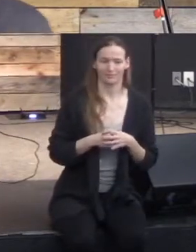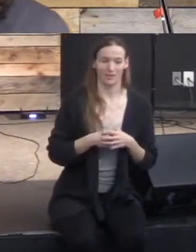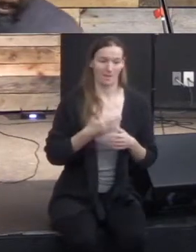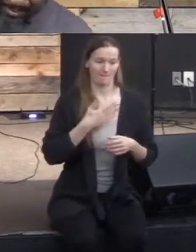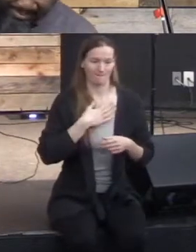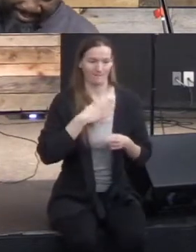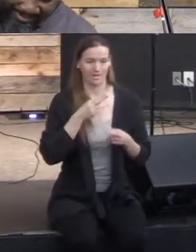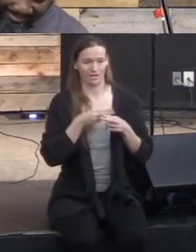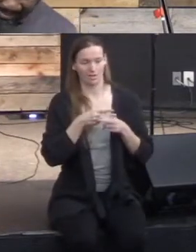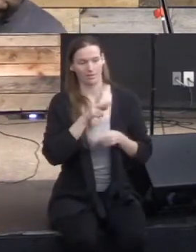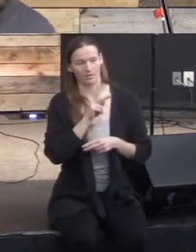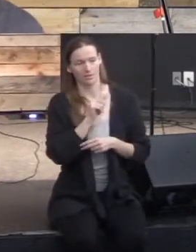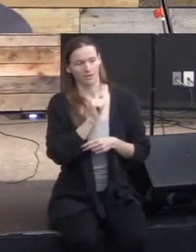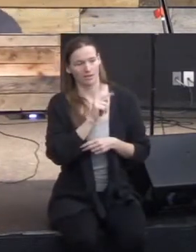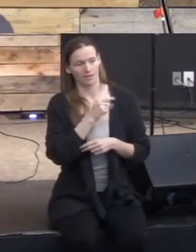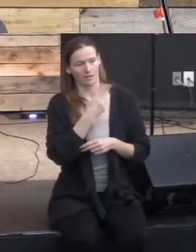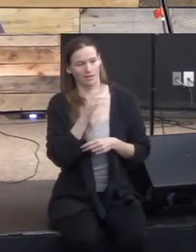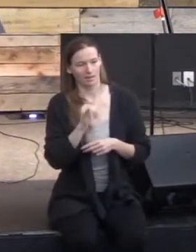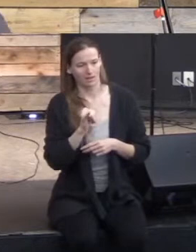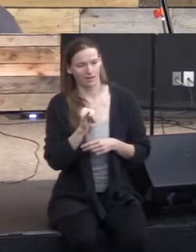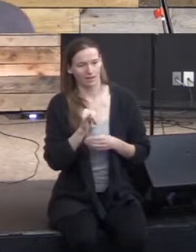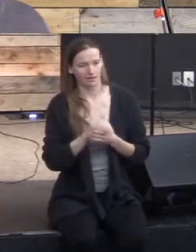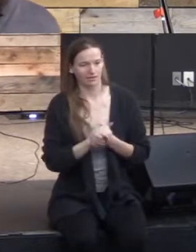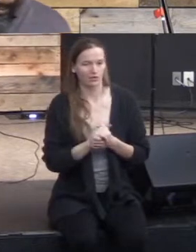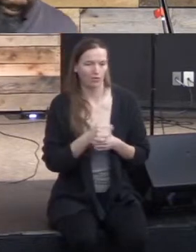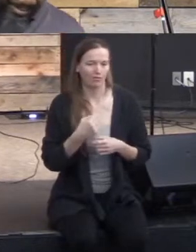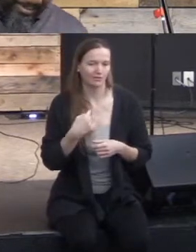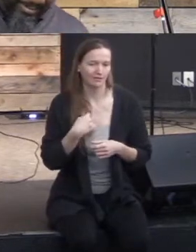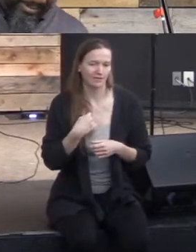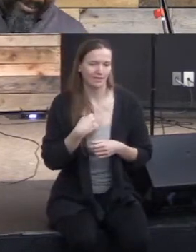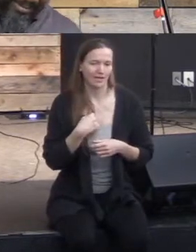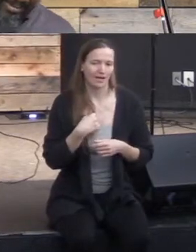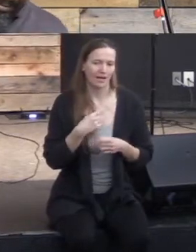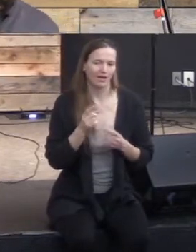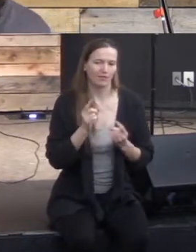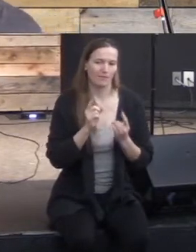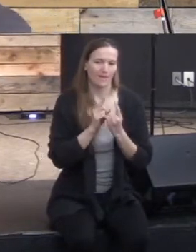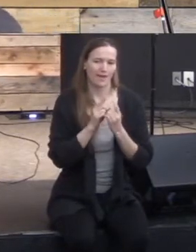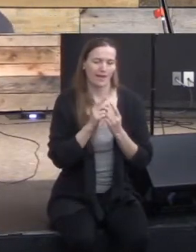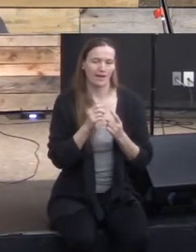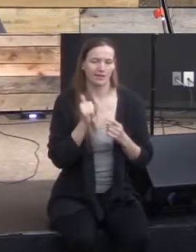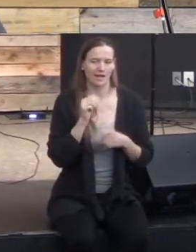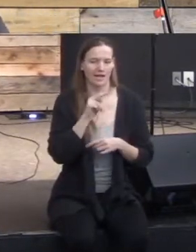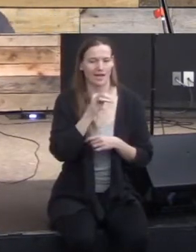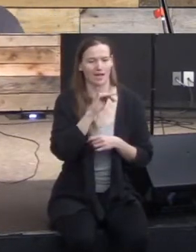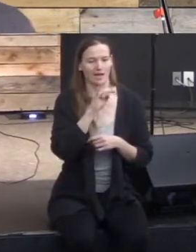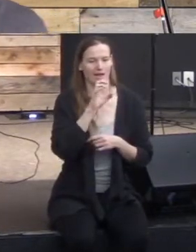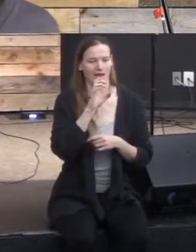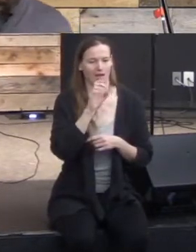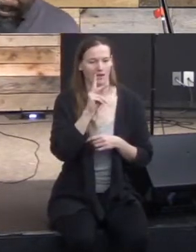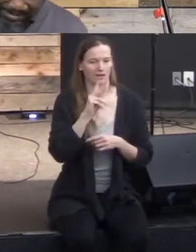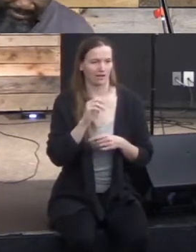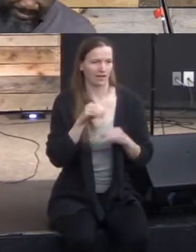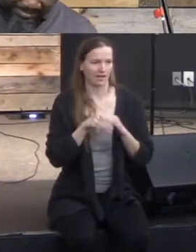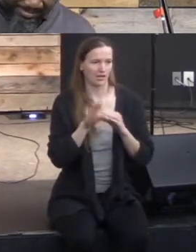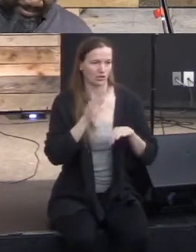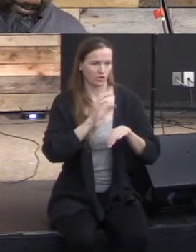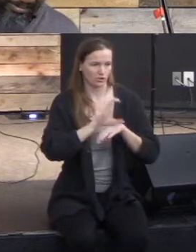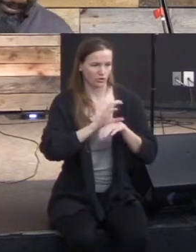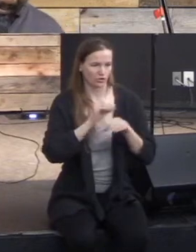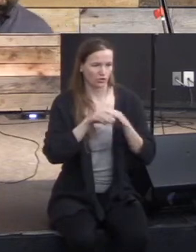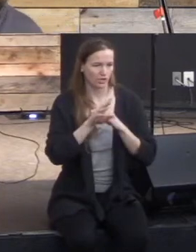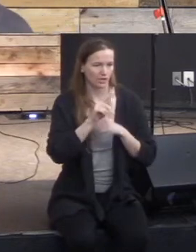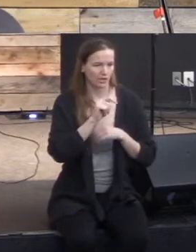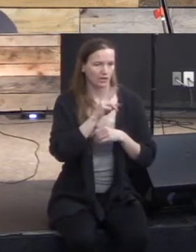My name is Kathy. I was met in the Tulsa church about 15 years ago, where today I have been a disciple